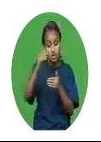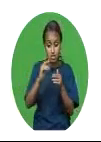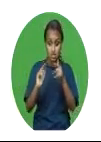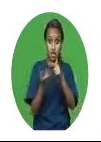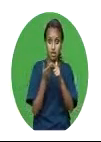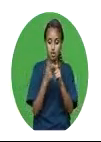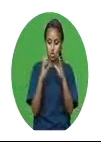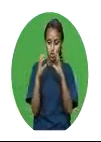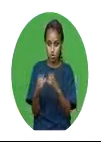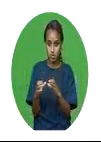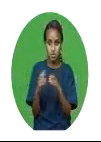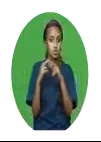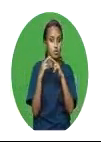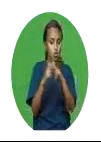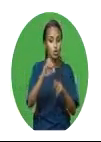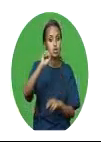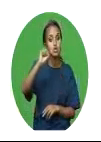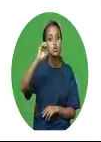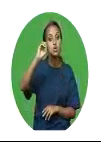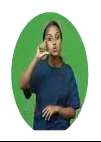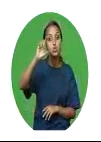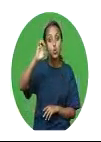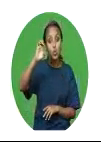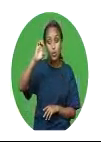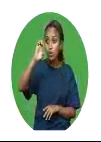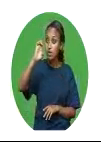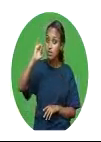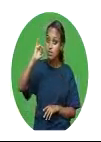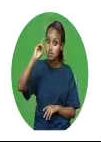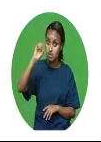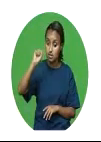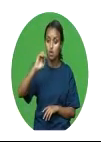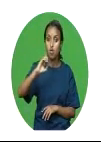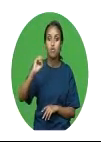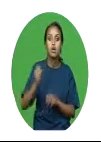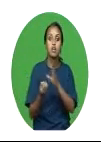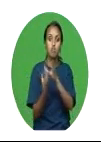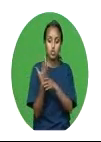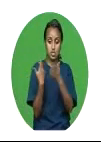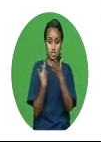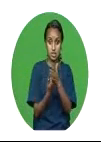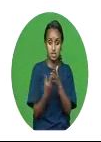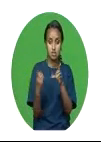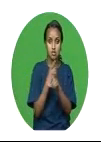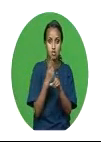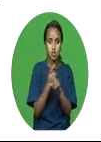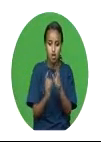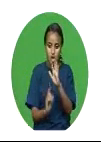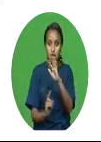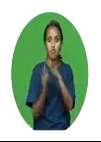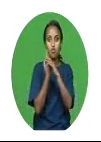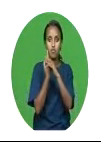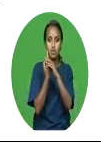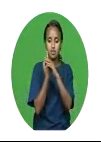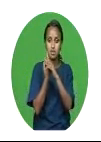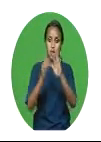solid are called solids of revolution. These solids are formed by revolving a plane